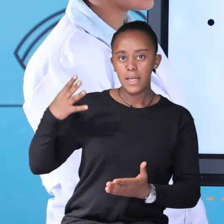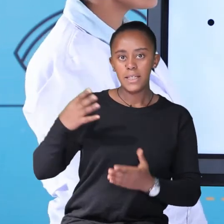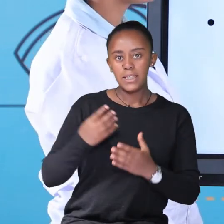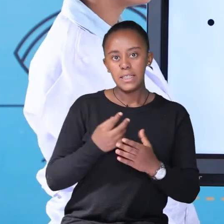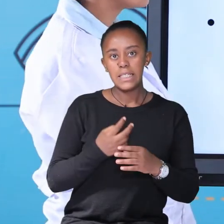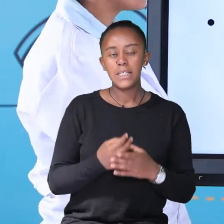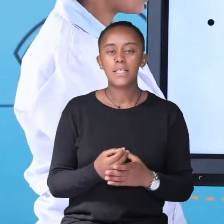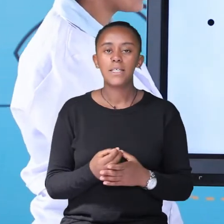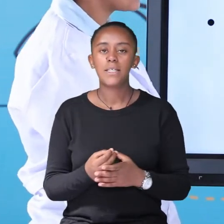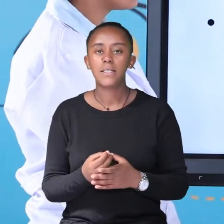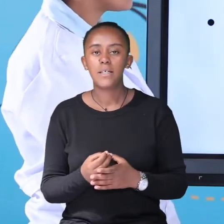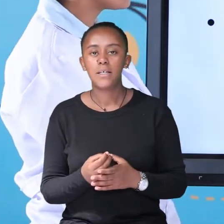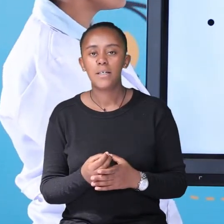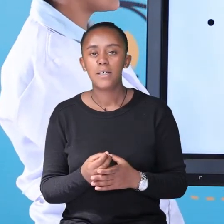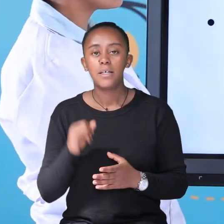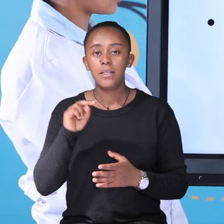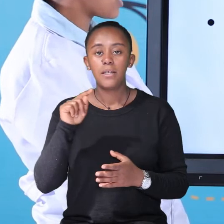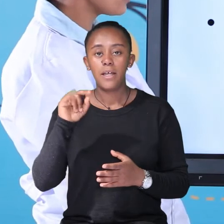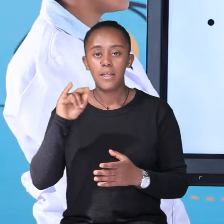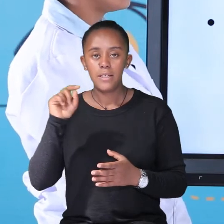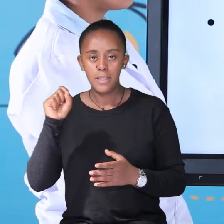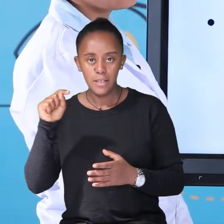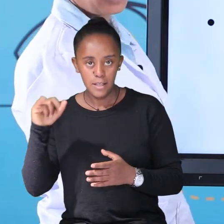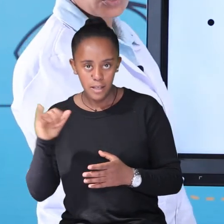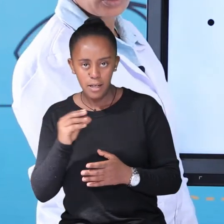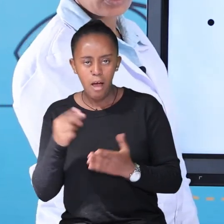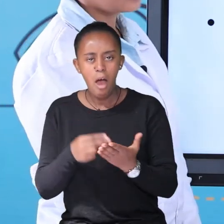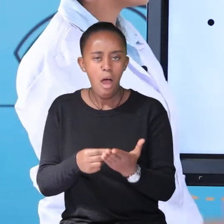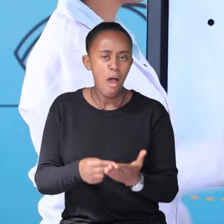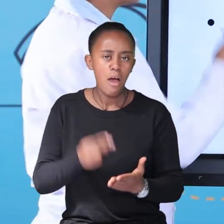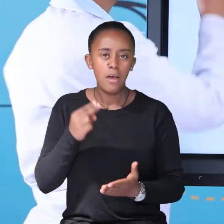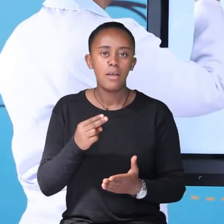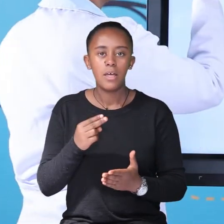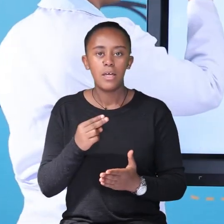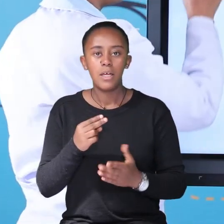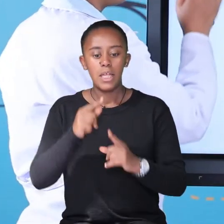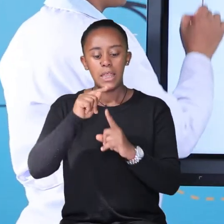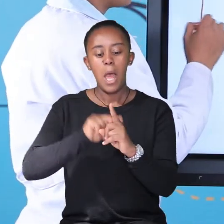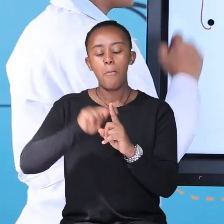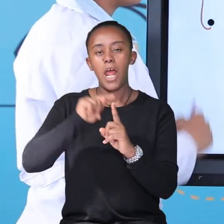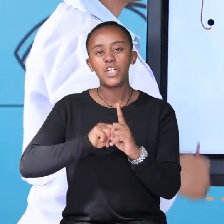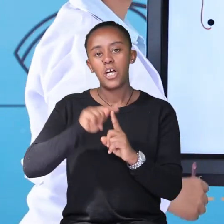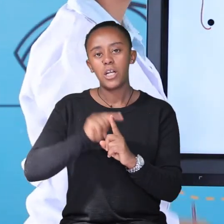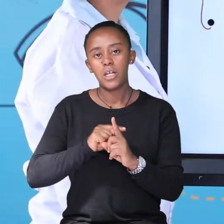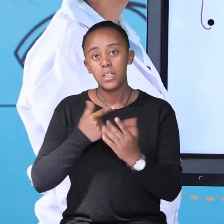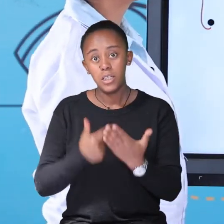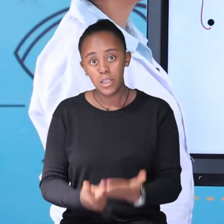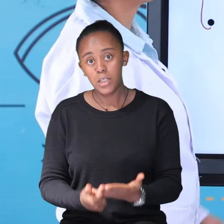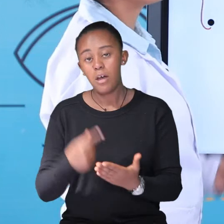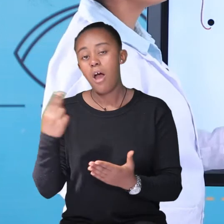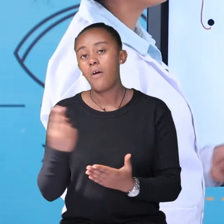It occurs during high light intensity and high temperature. These are the advantage